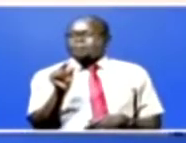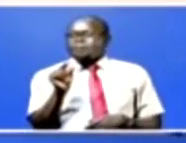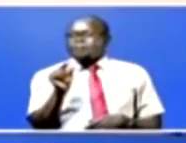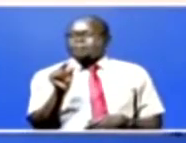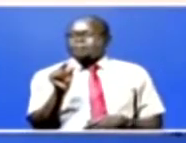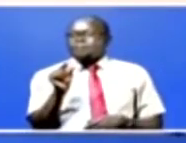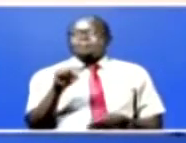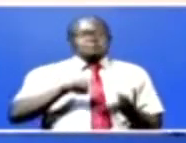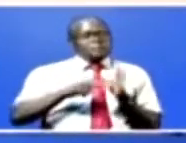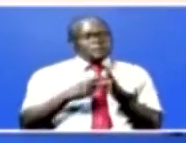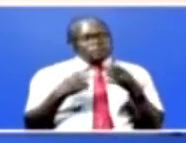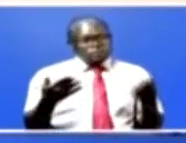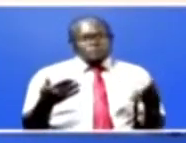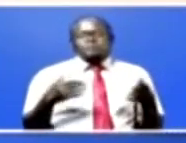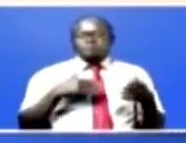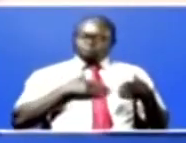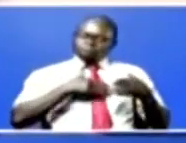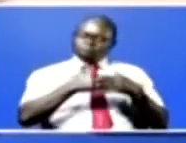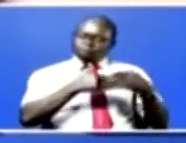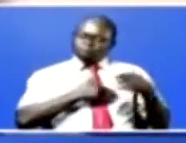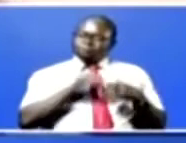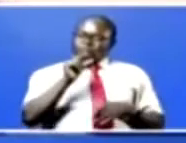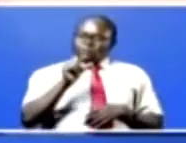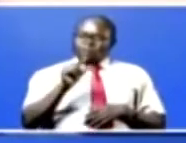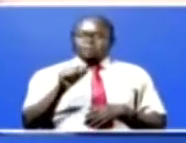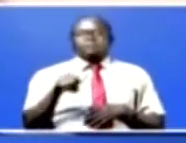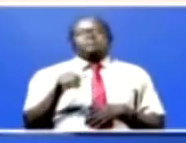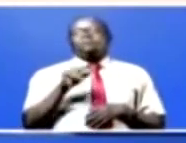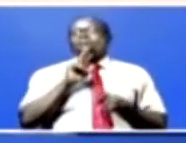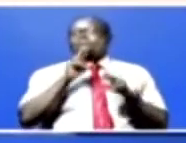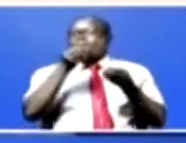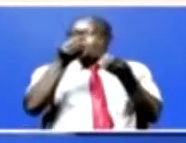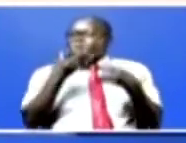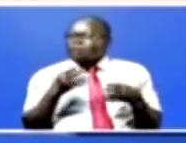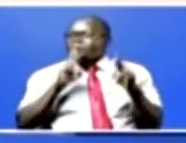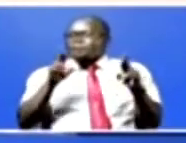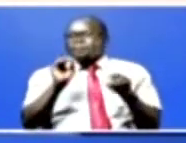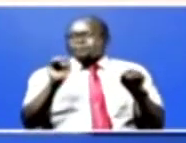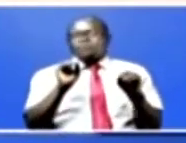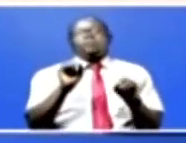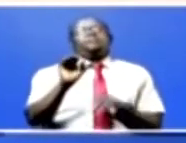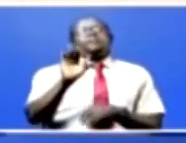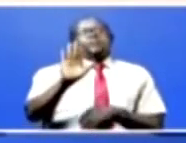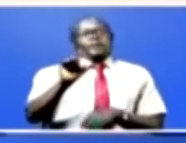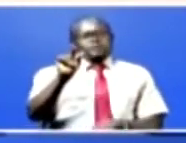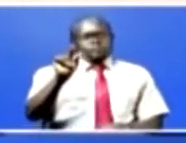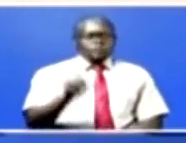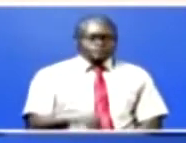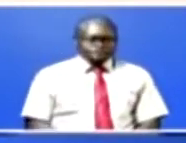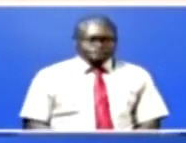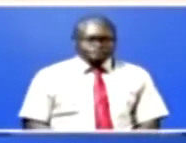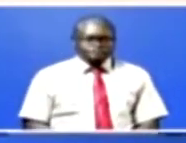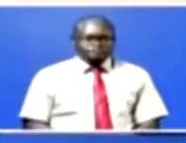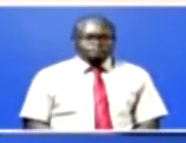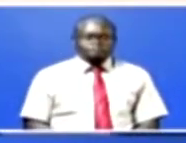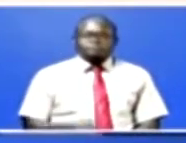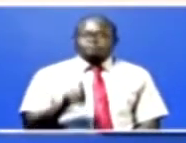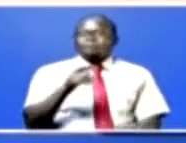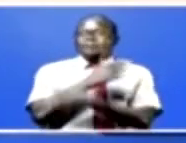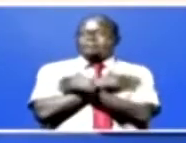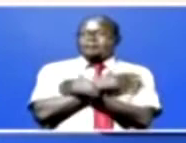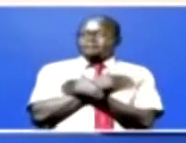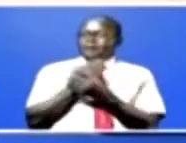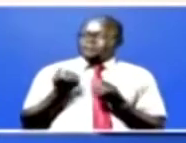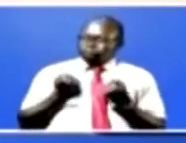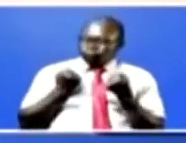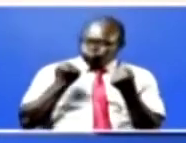kaona kama ni kama bado anapumua. So wakaniambia nisiripoti hiyo kesi, ningoja kidogo. So kuna rafiki yangu alimchukua